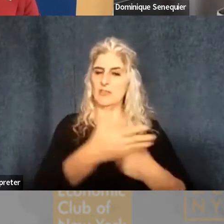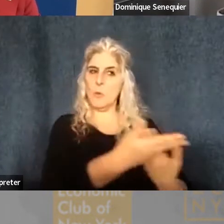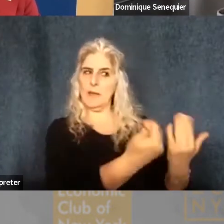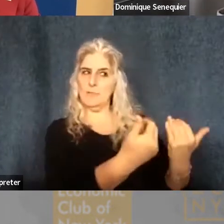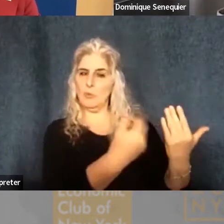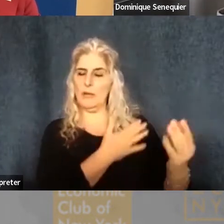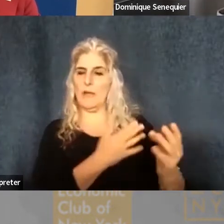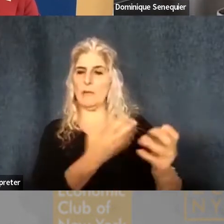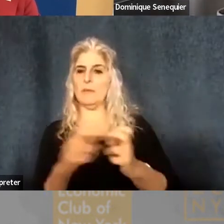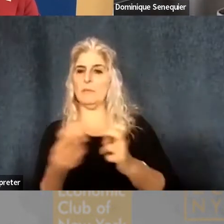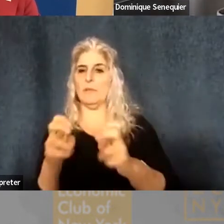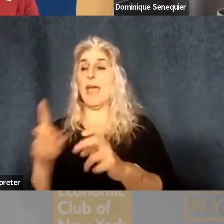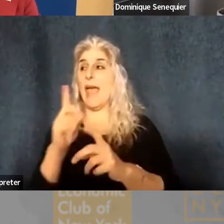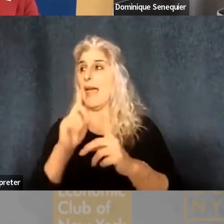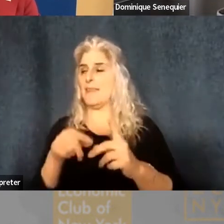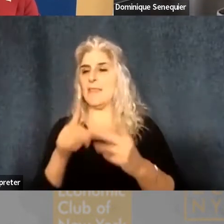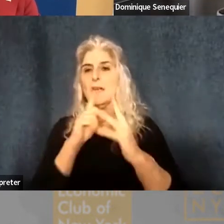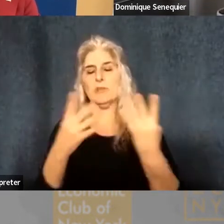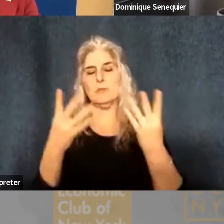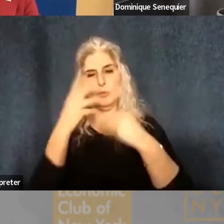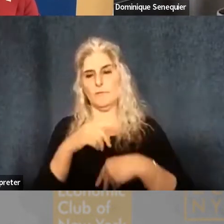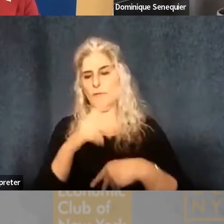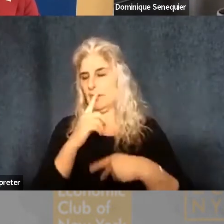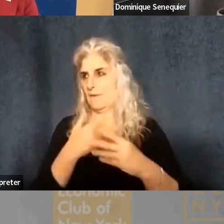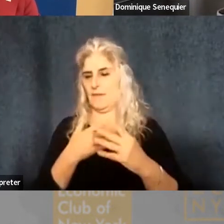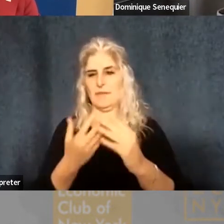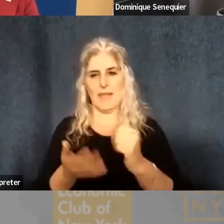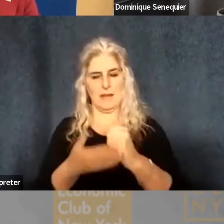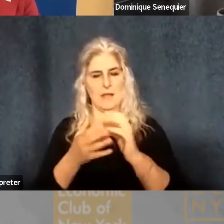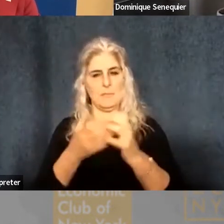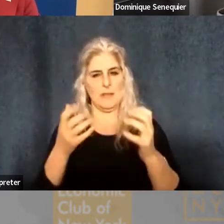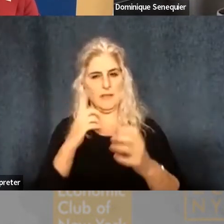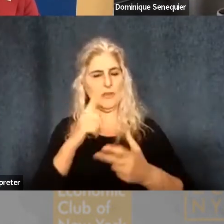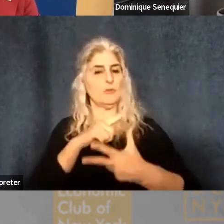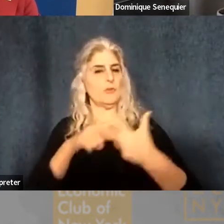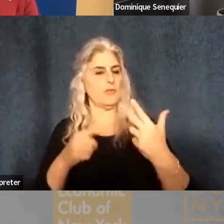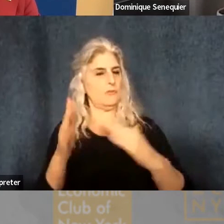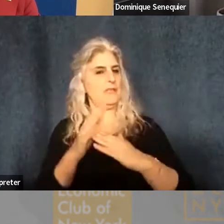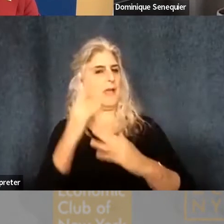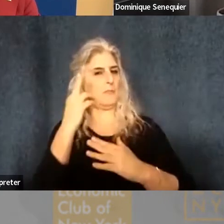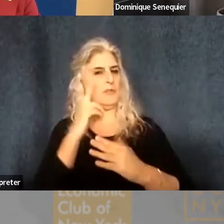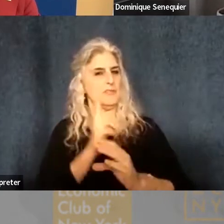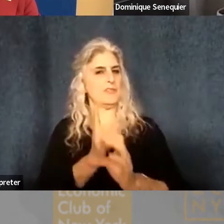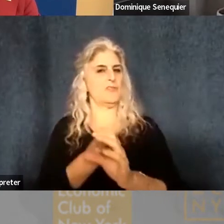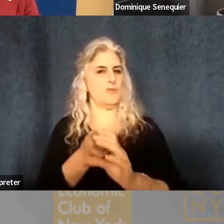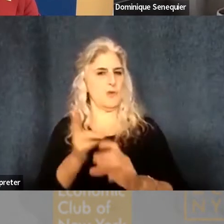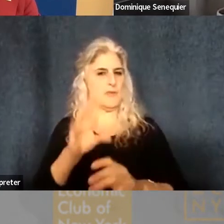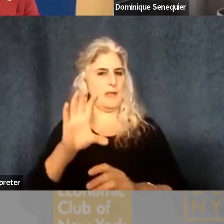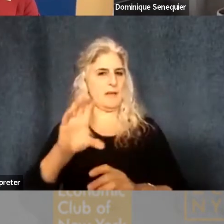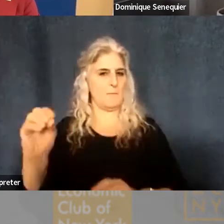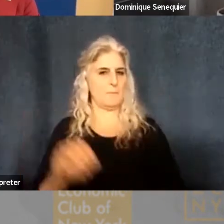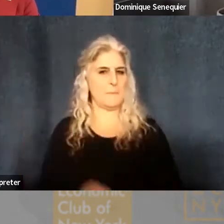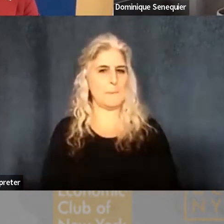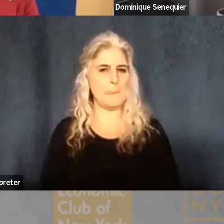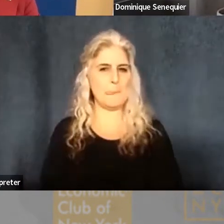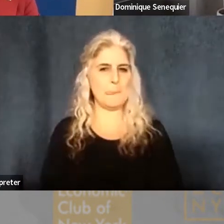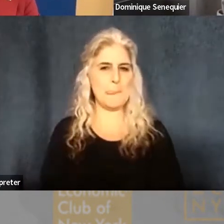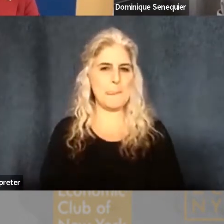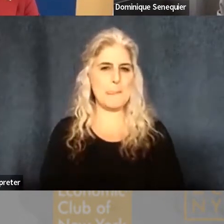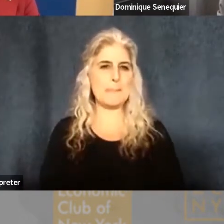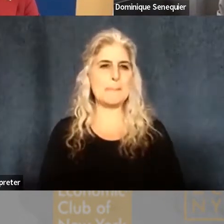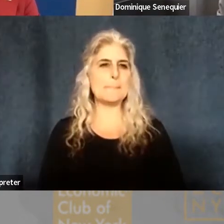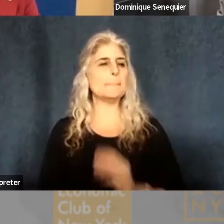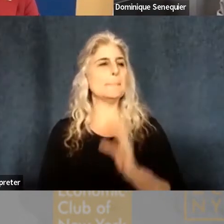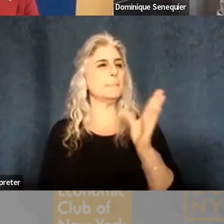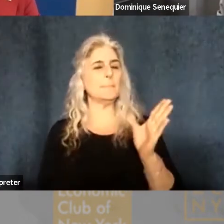pace was really, really attractive to me. I would say those were the three key reasons why I joined. Fascinating. Dominique, I